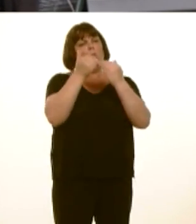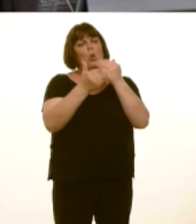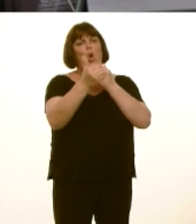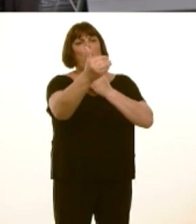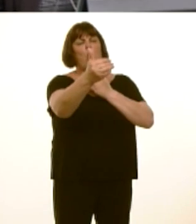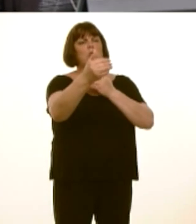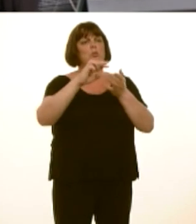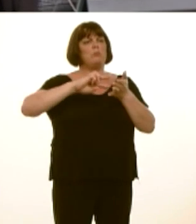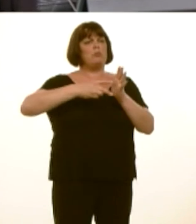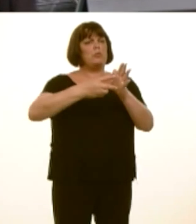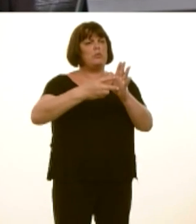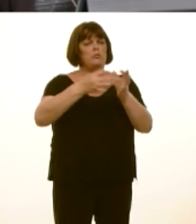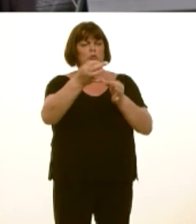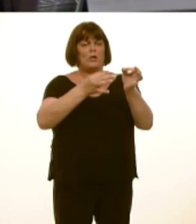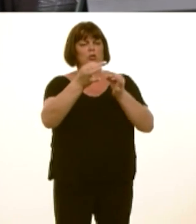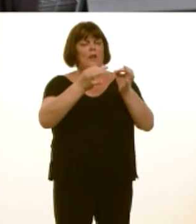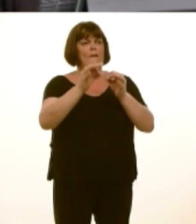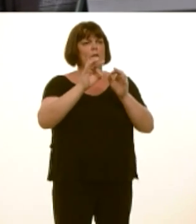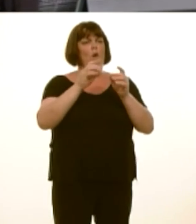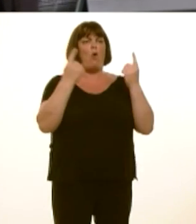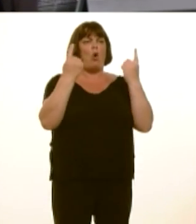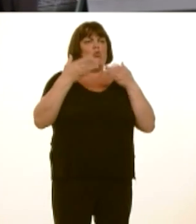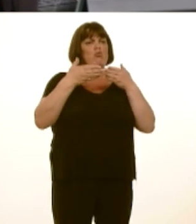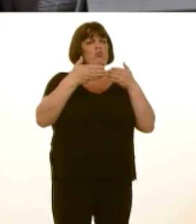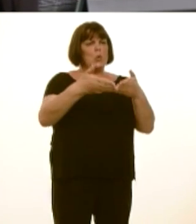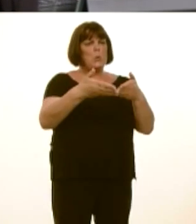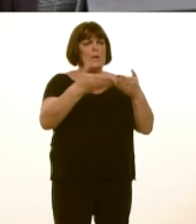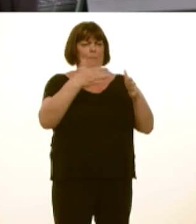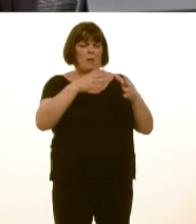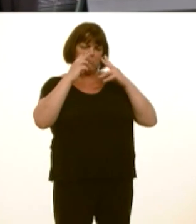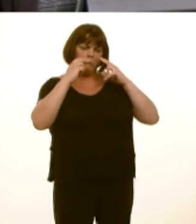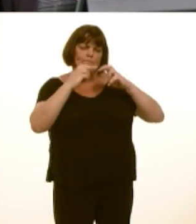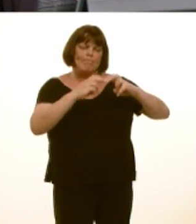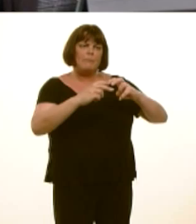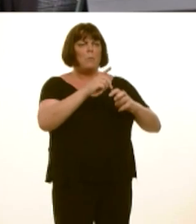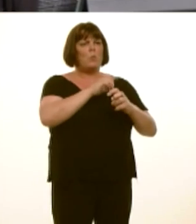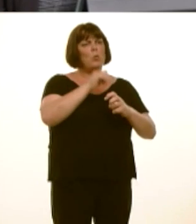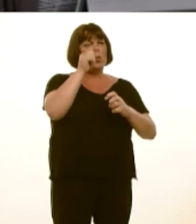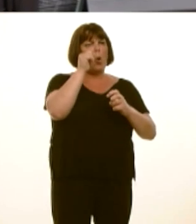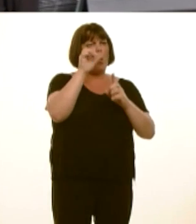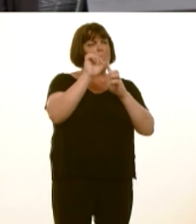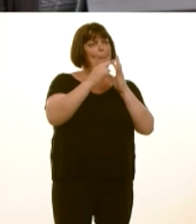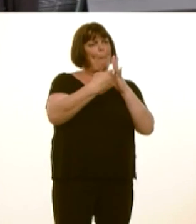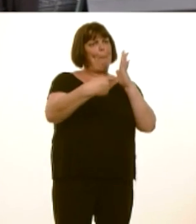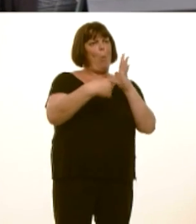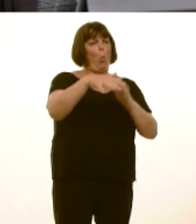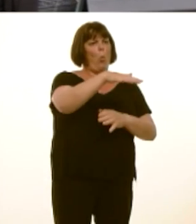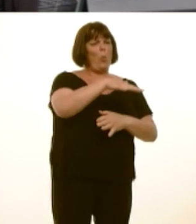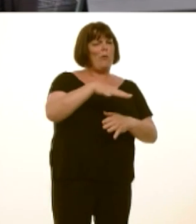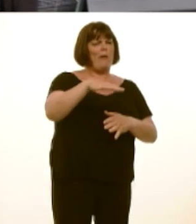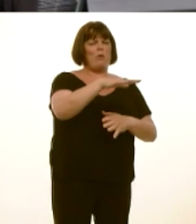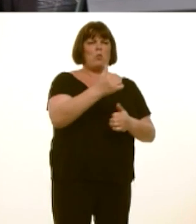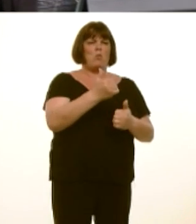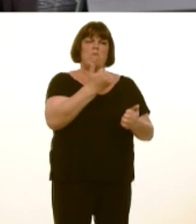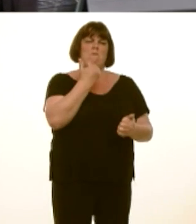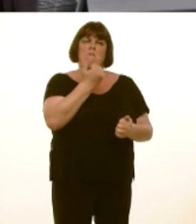for the cruise business in Wales is presently being undertaken, because we know that the present port facilities generally are not yet adequate for the